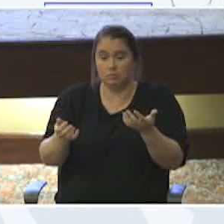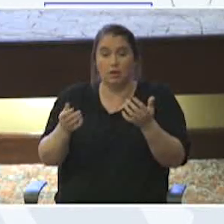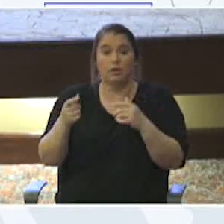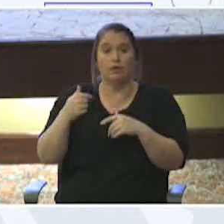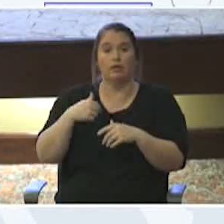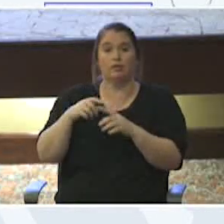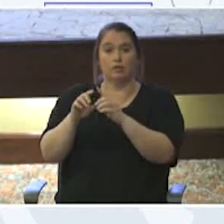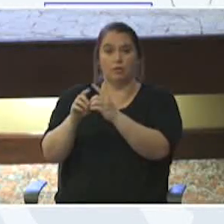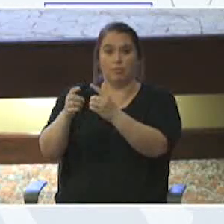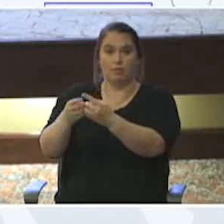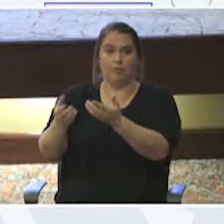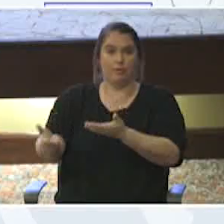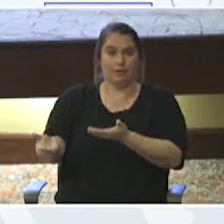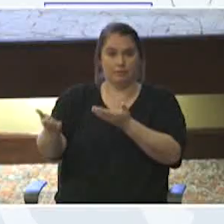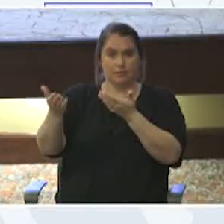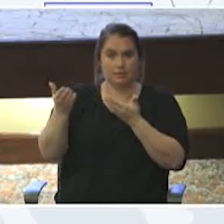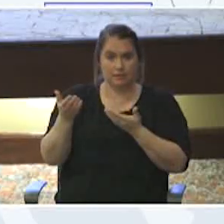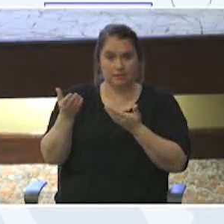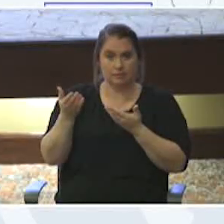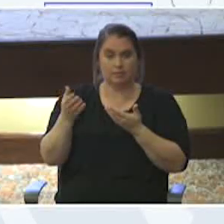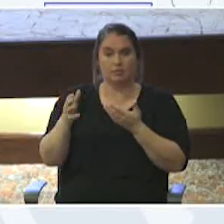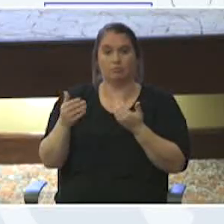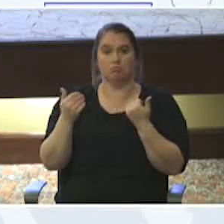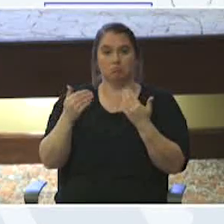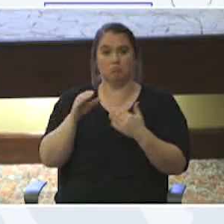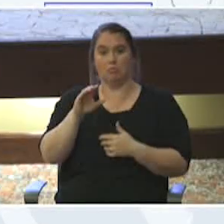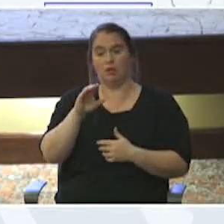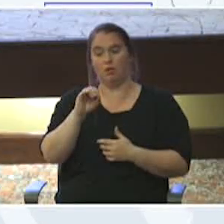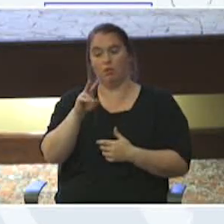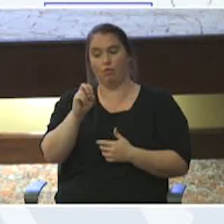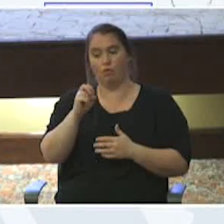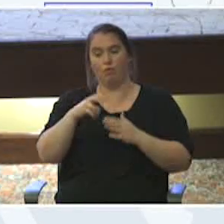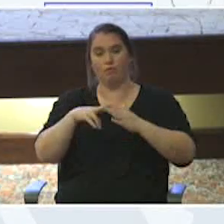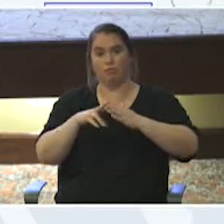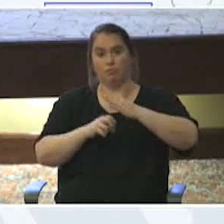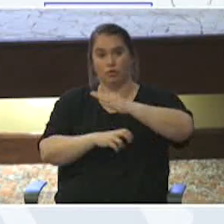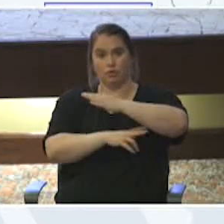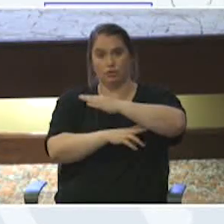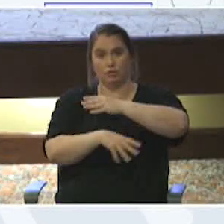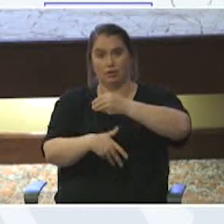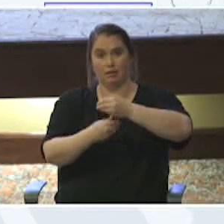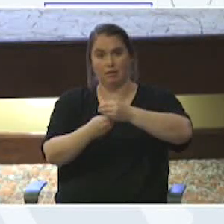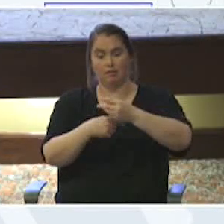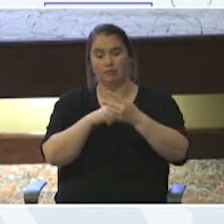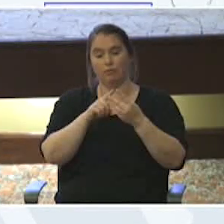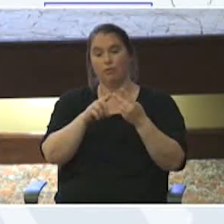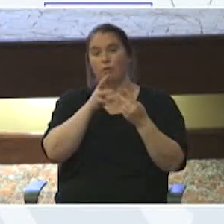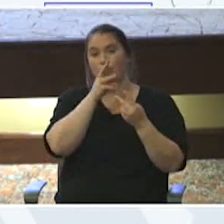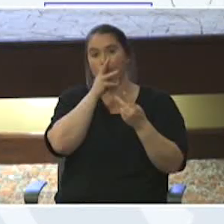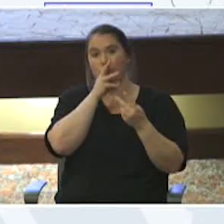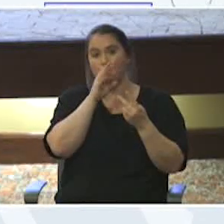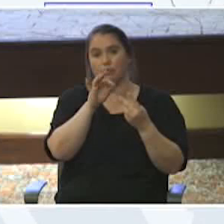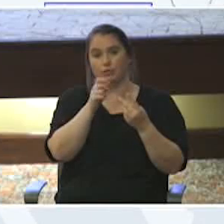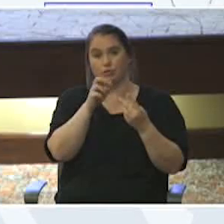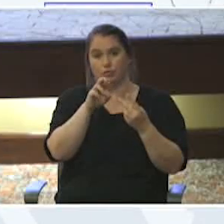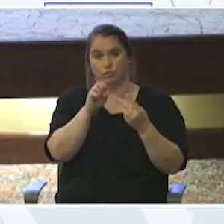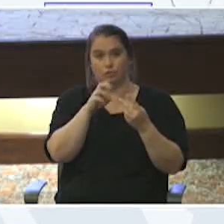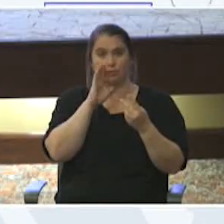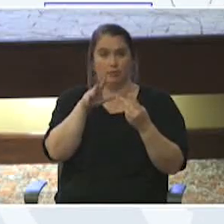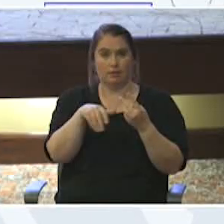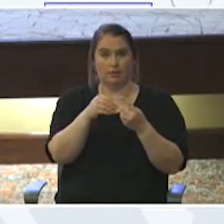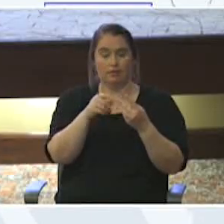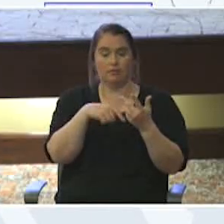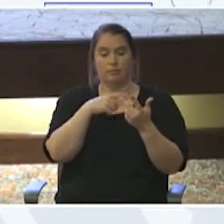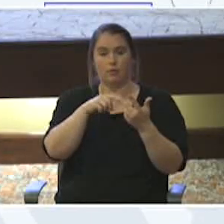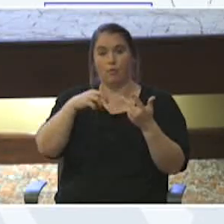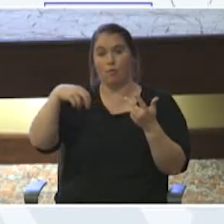recommending the installation of the Cove Bridge, the Cove water feature, the lower walkway in front of the Foster